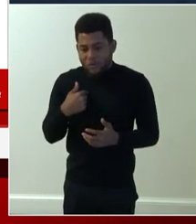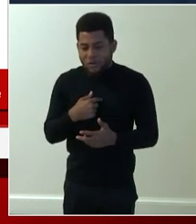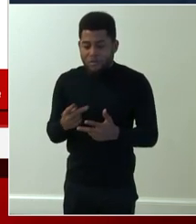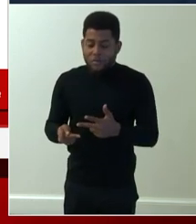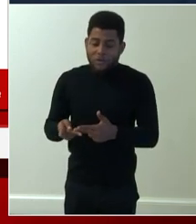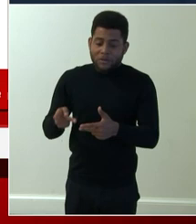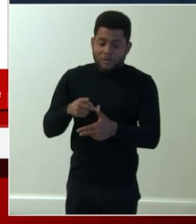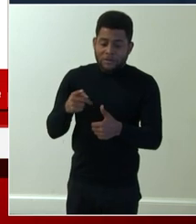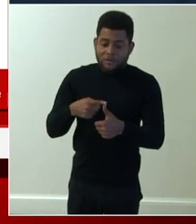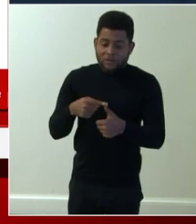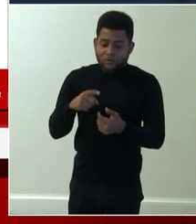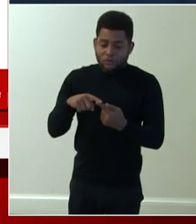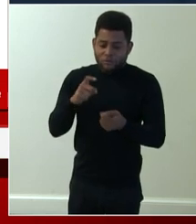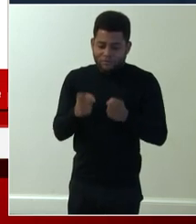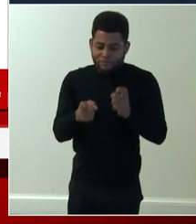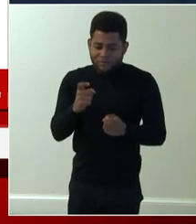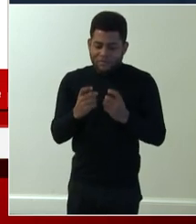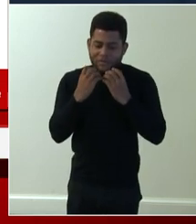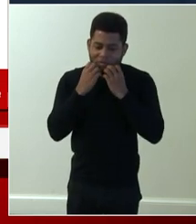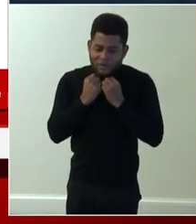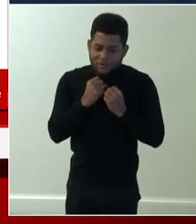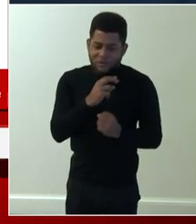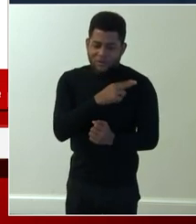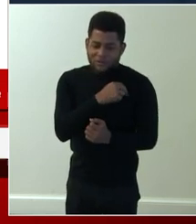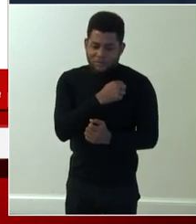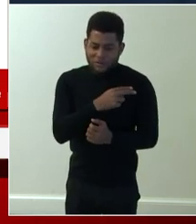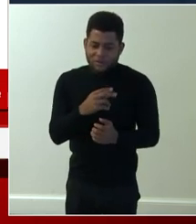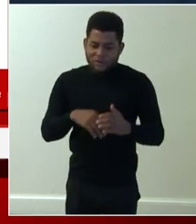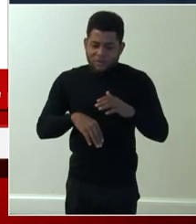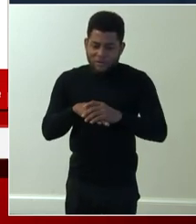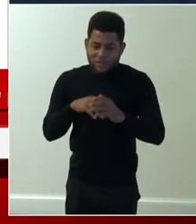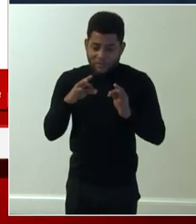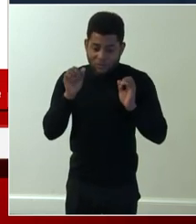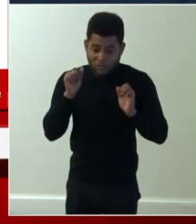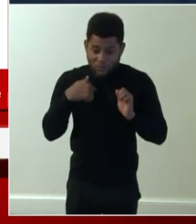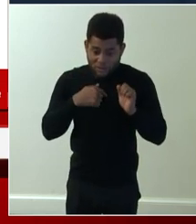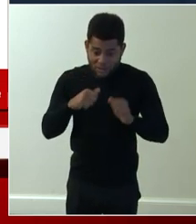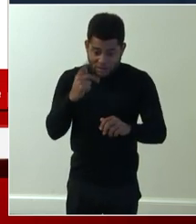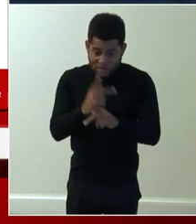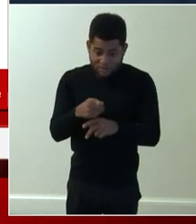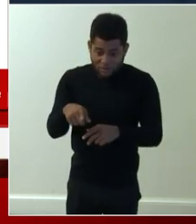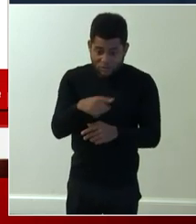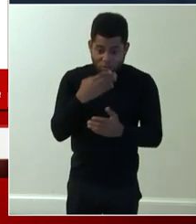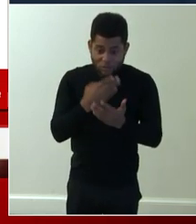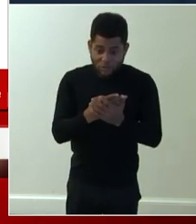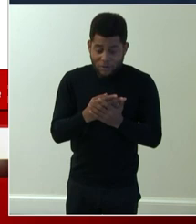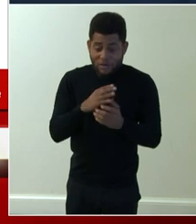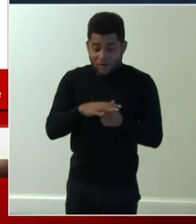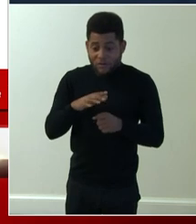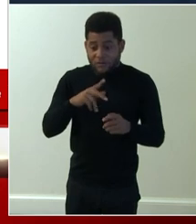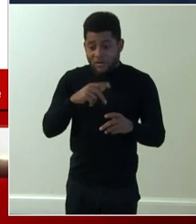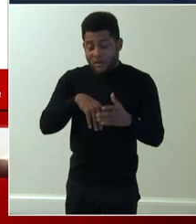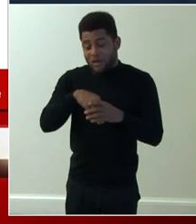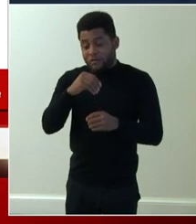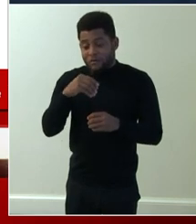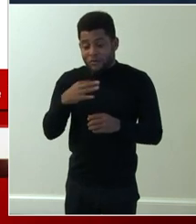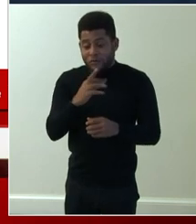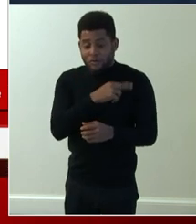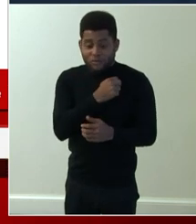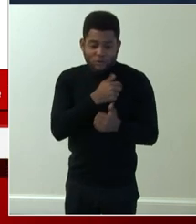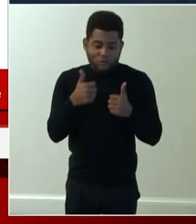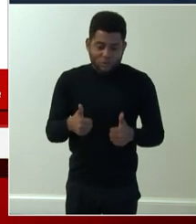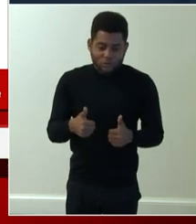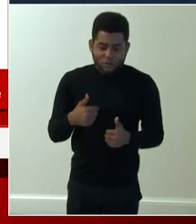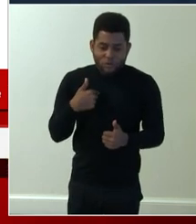death and to preserve hospital capacity. And if we can keep you well enough and out of the hospital, you'll have time to benefit from treatments that